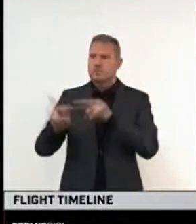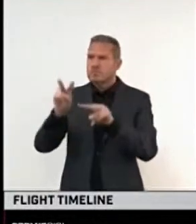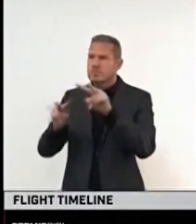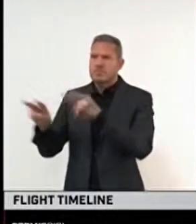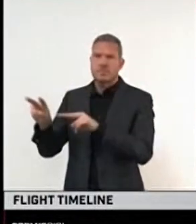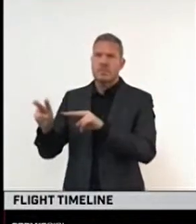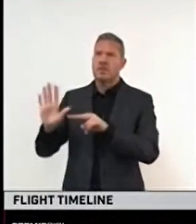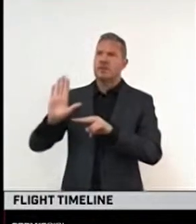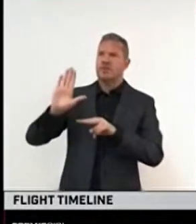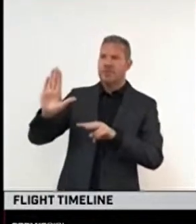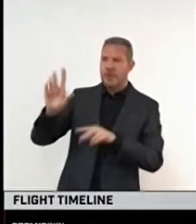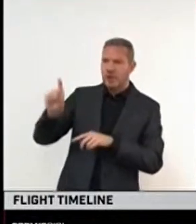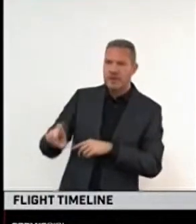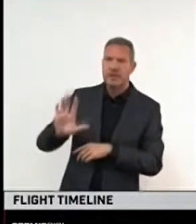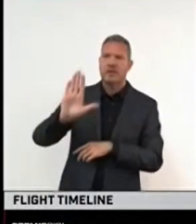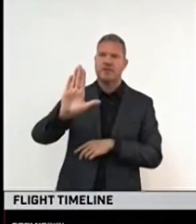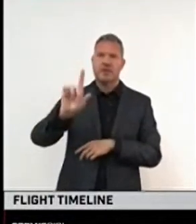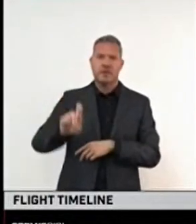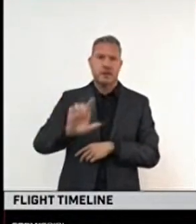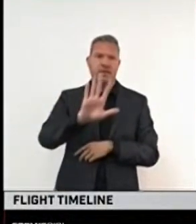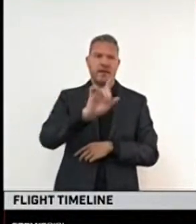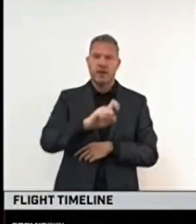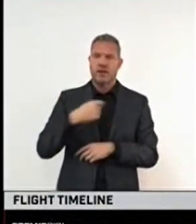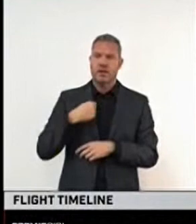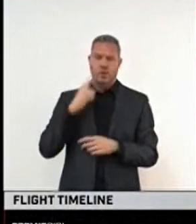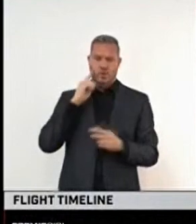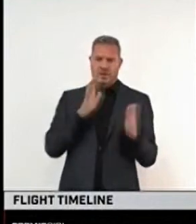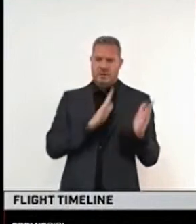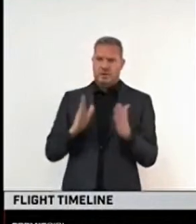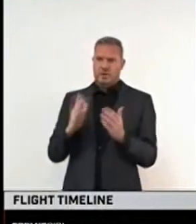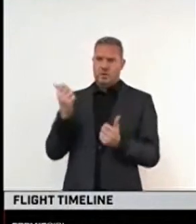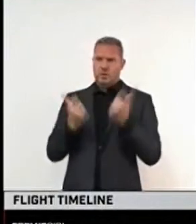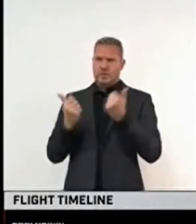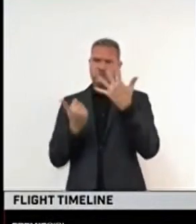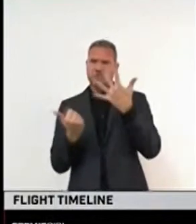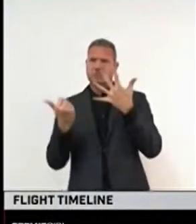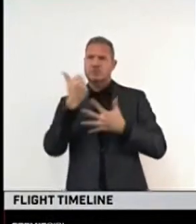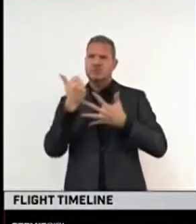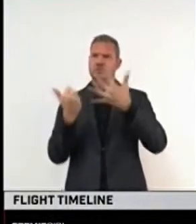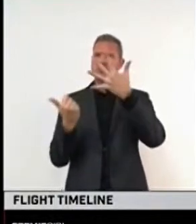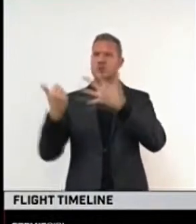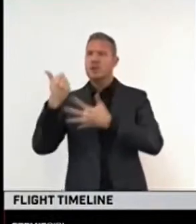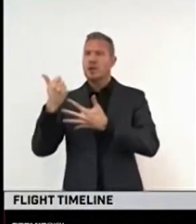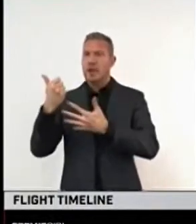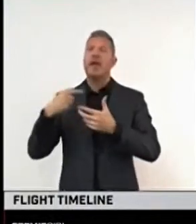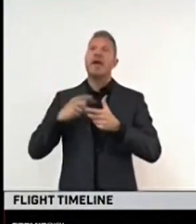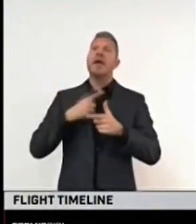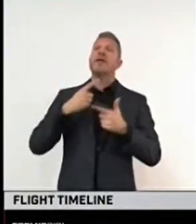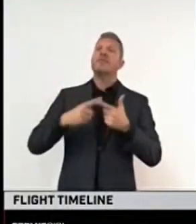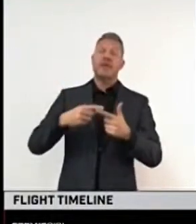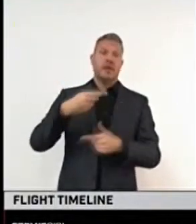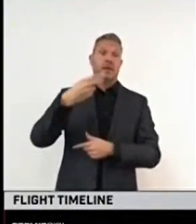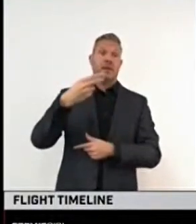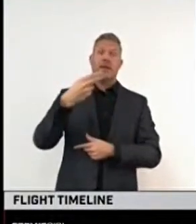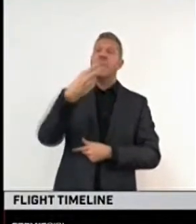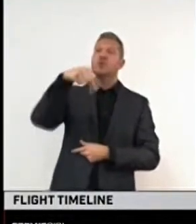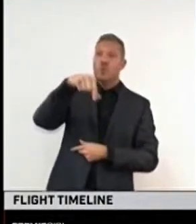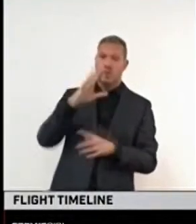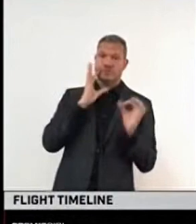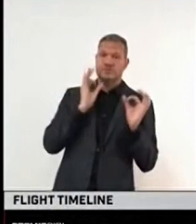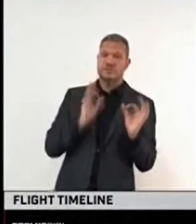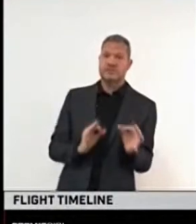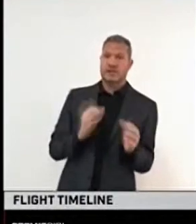demonstrations that they need, and then they get rack and stack. And then once that gets approved by headquarters at Space Force, then we take